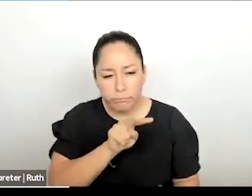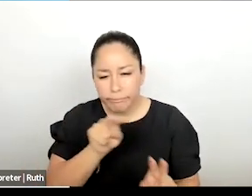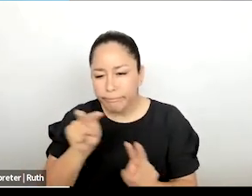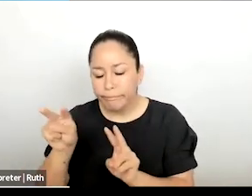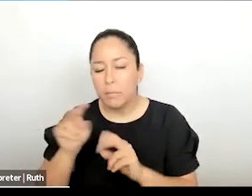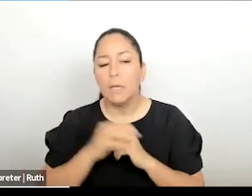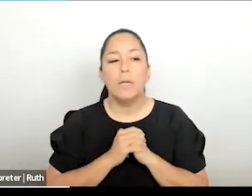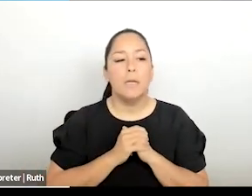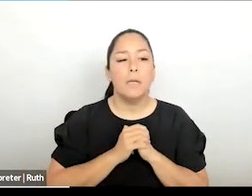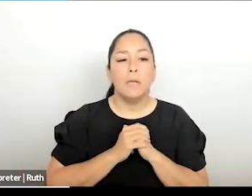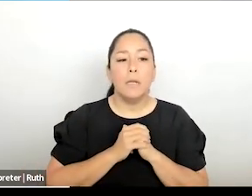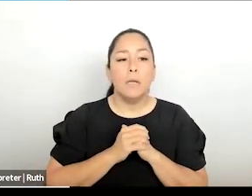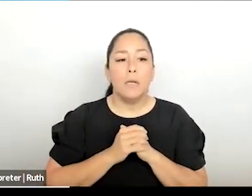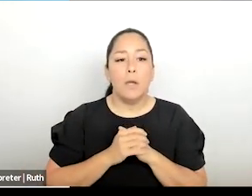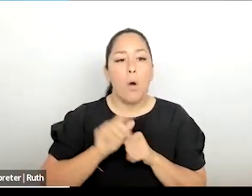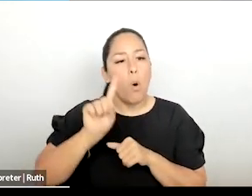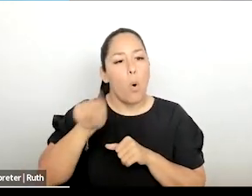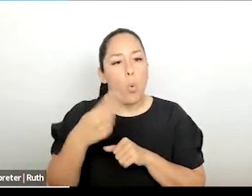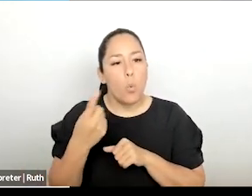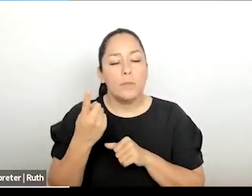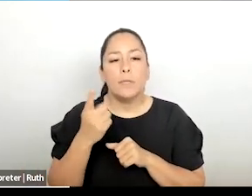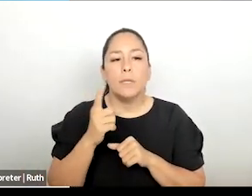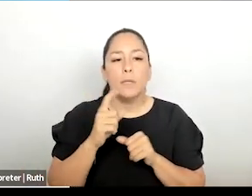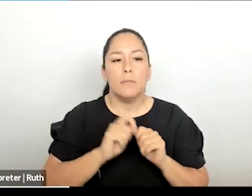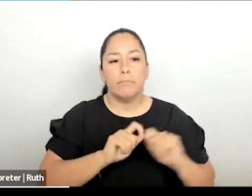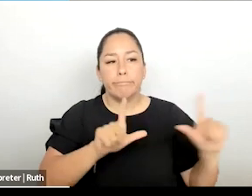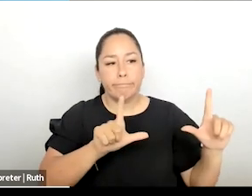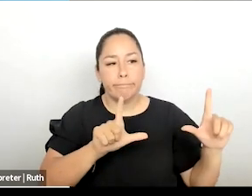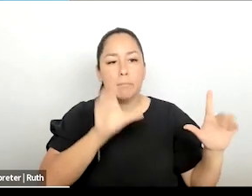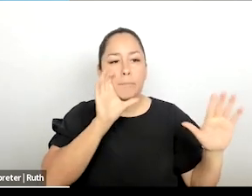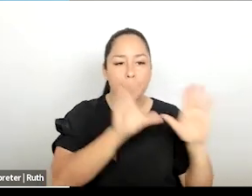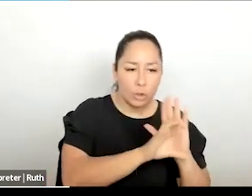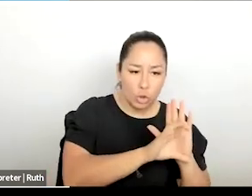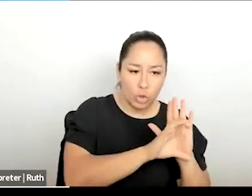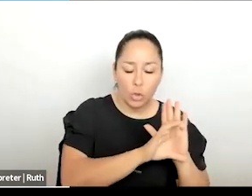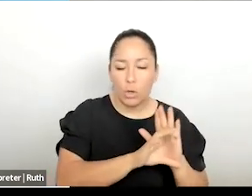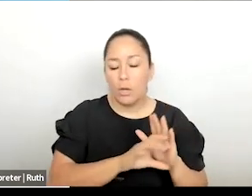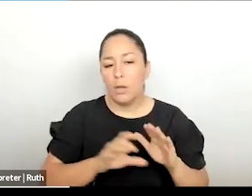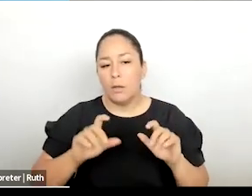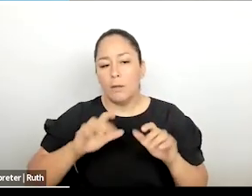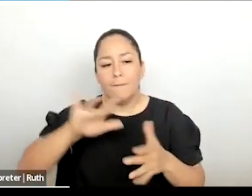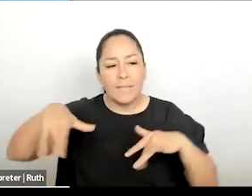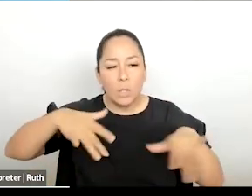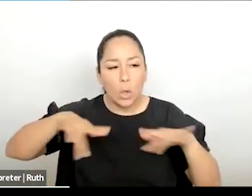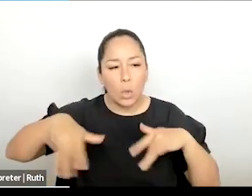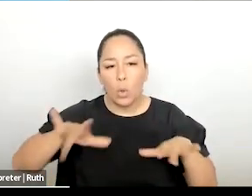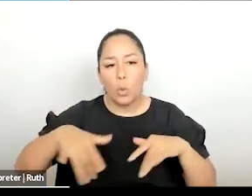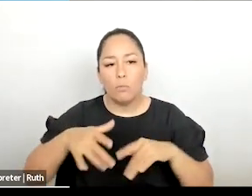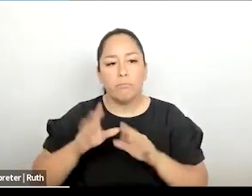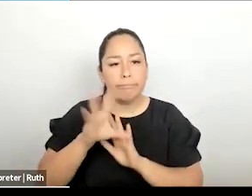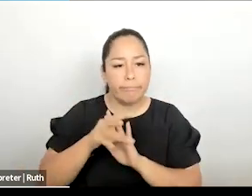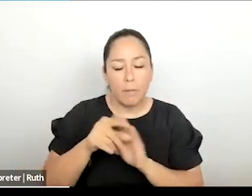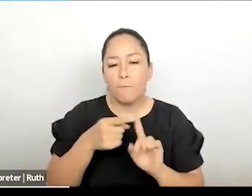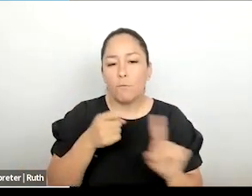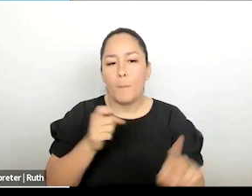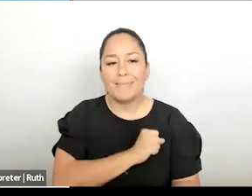will only publish images of Colorado Health Foundation staff and our interpreters for today. But